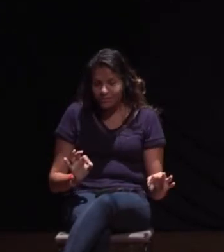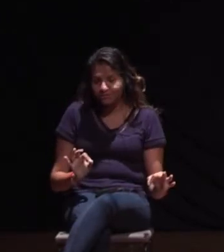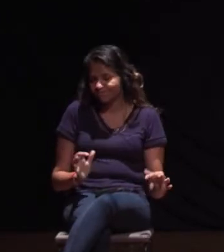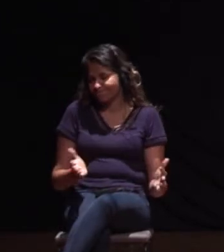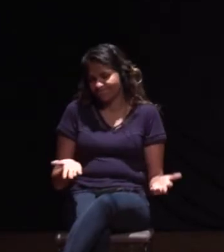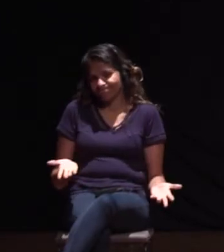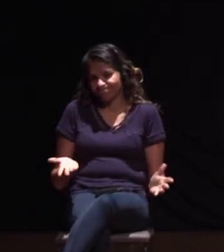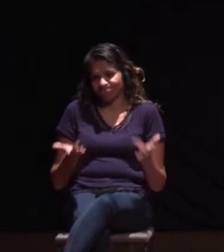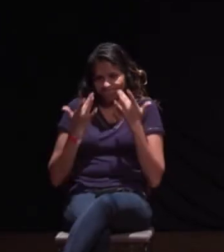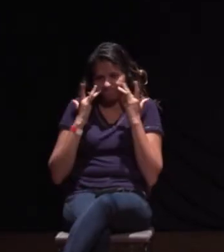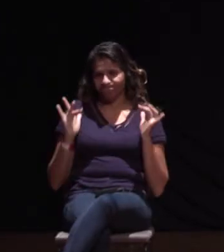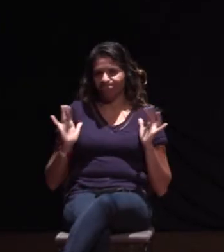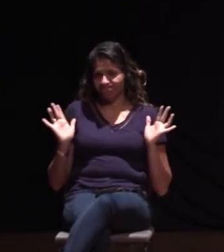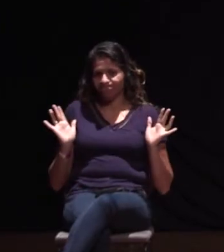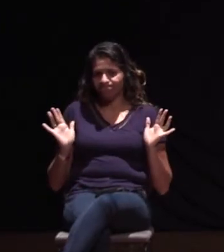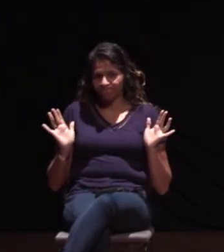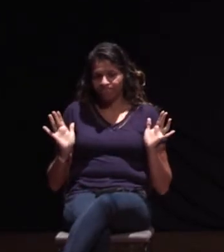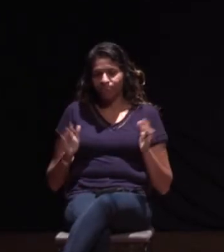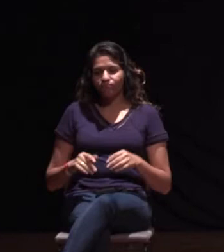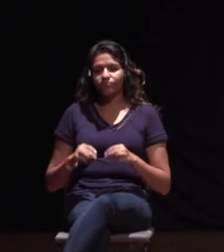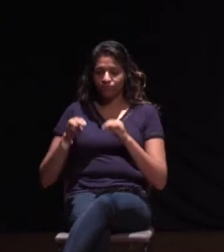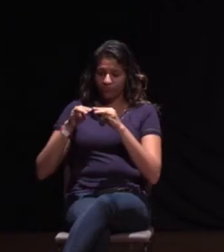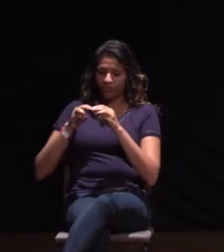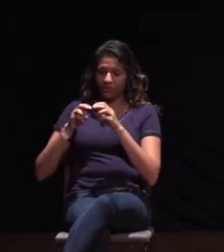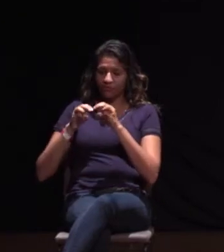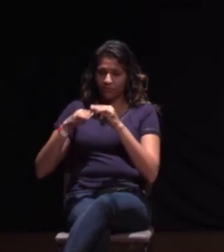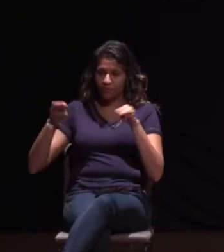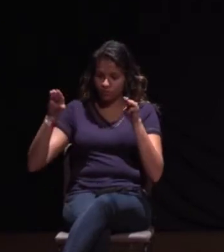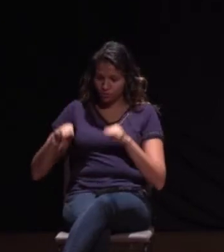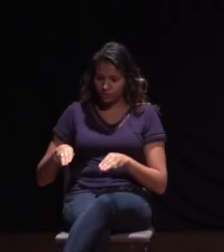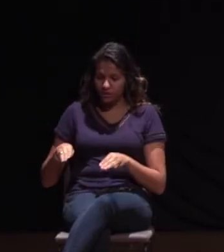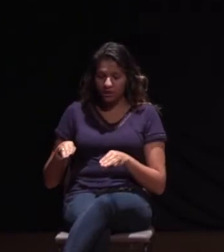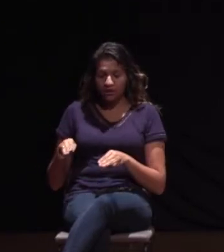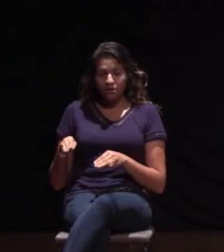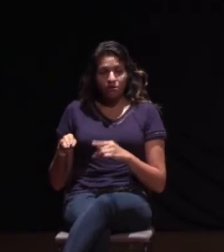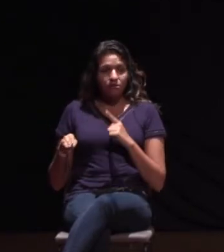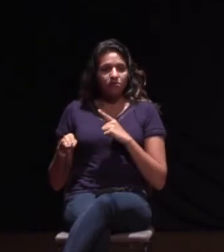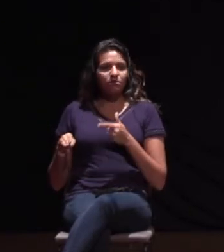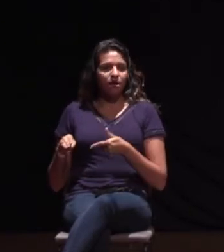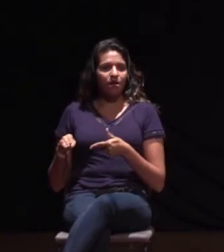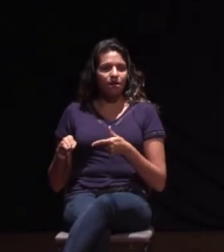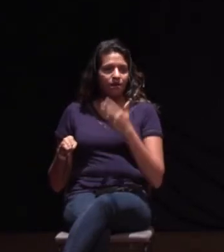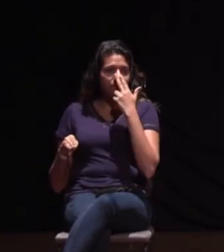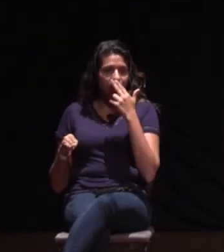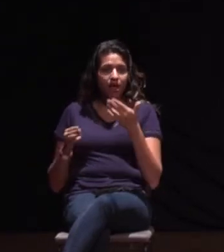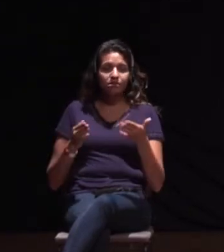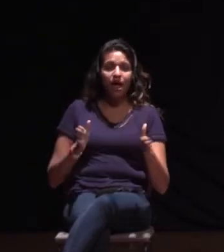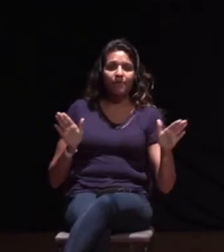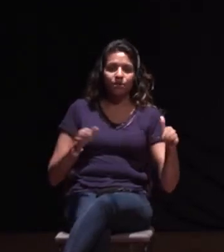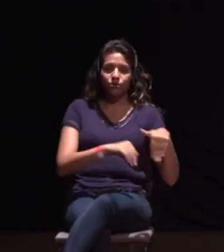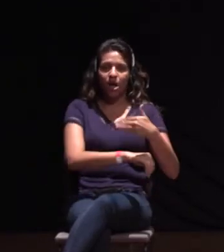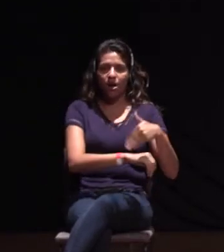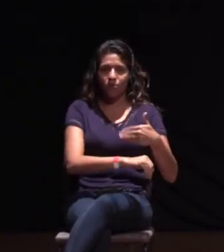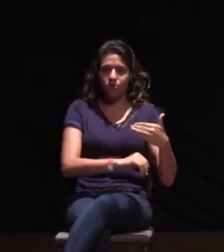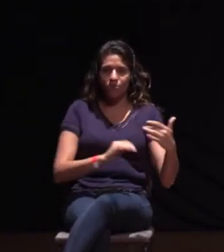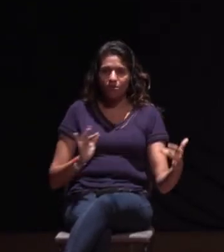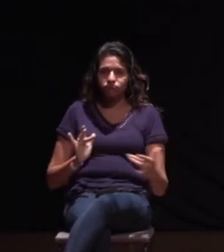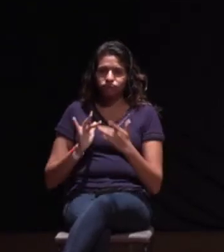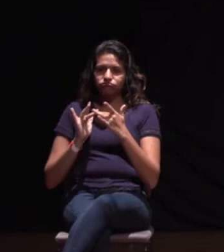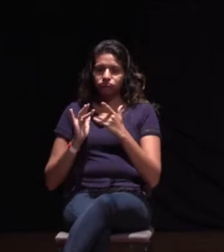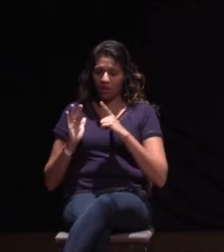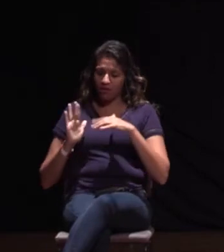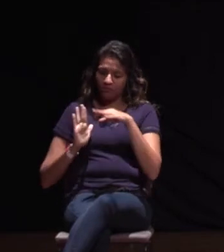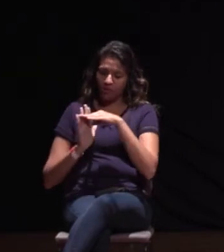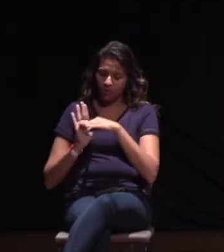outward facingness that I think that the programming is tries to be very responsive to. I think in terms of